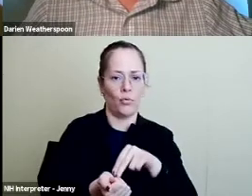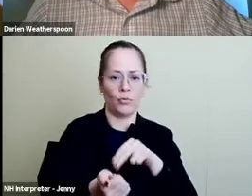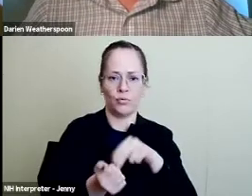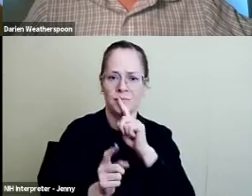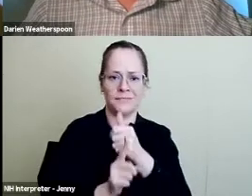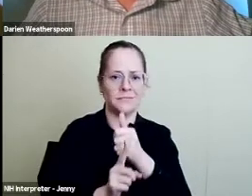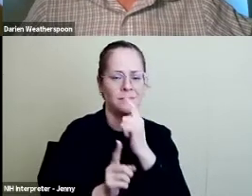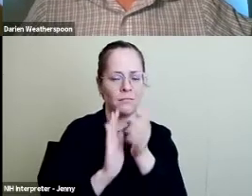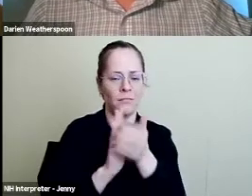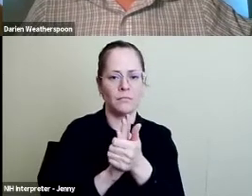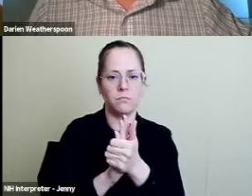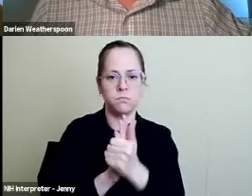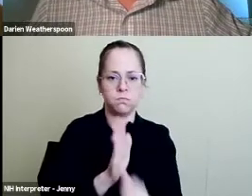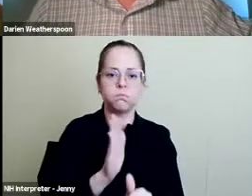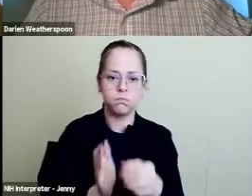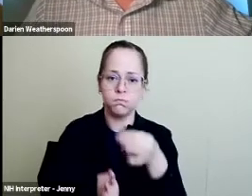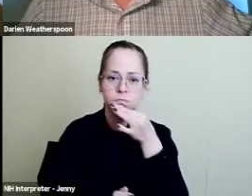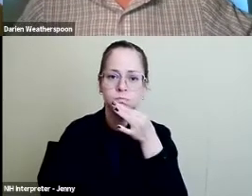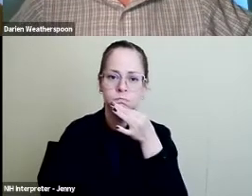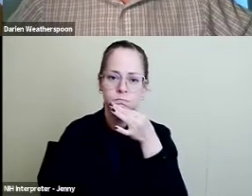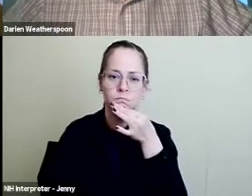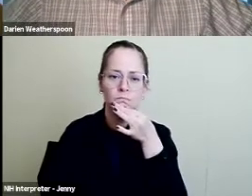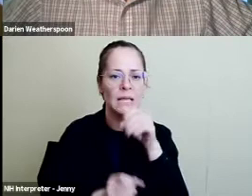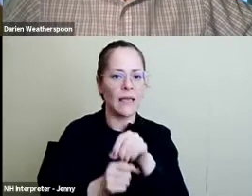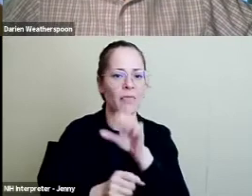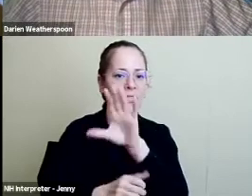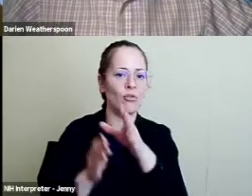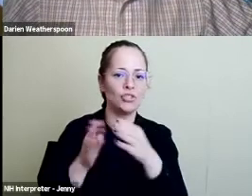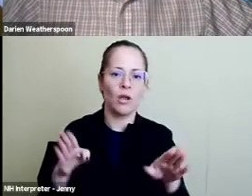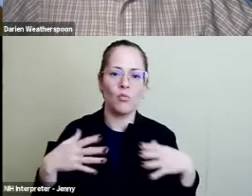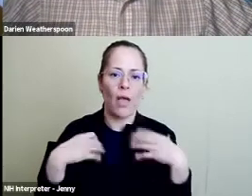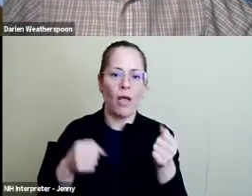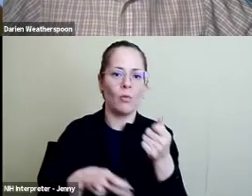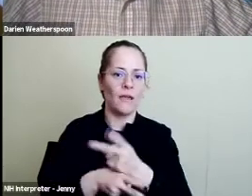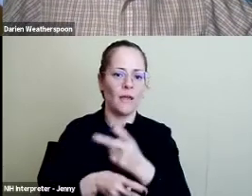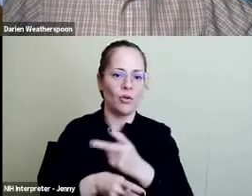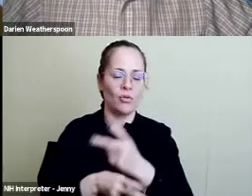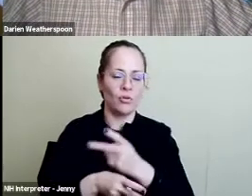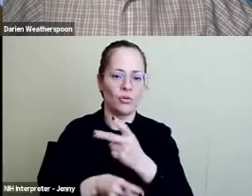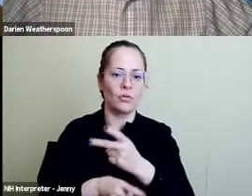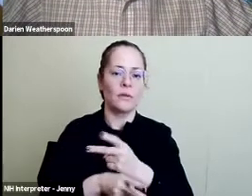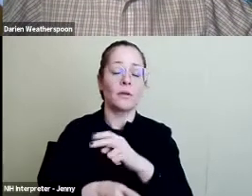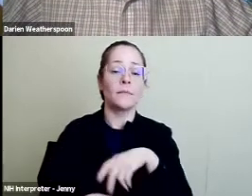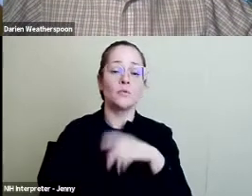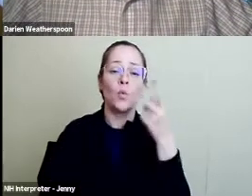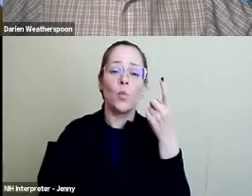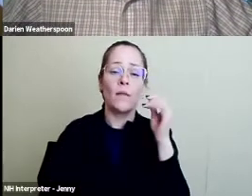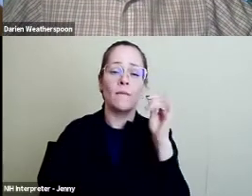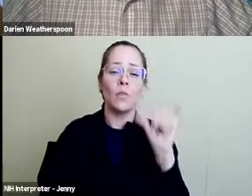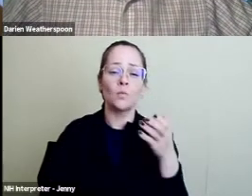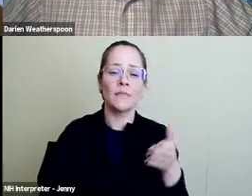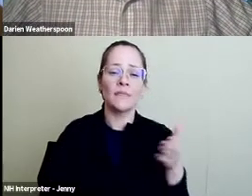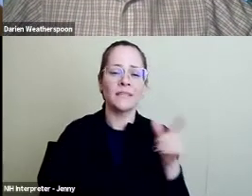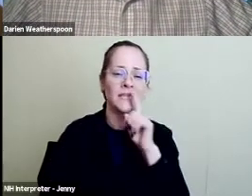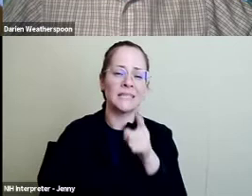skill set and just a general healthcare skill set. And one of the things that's kind